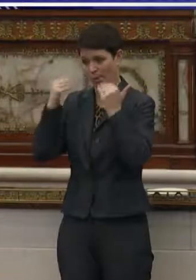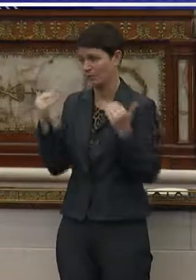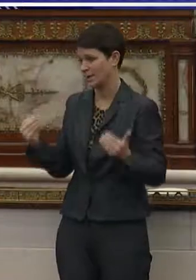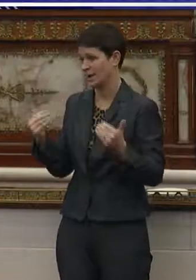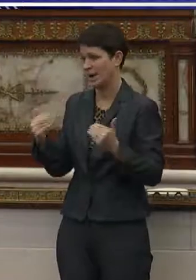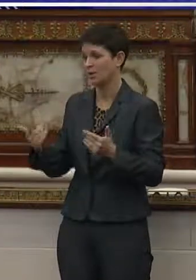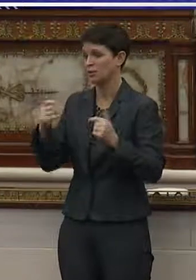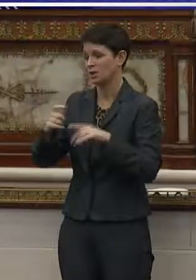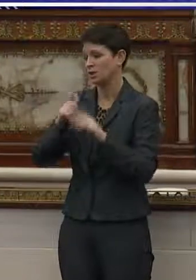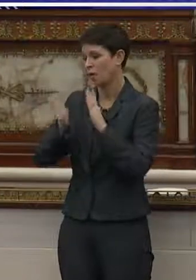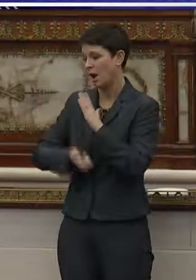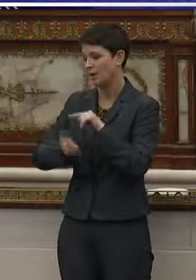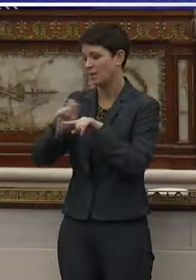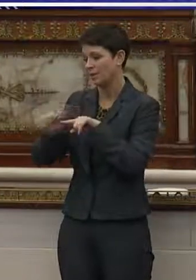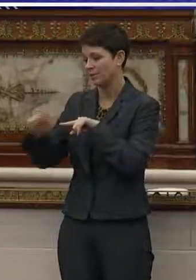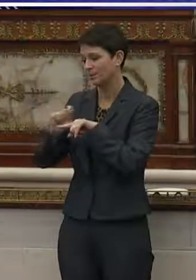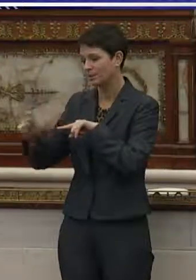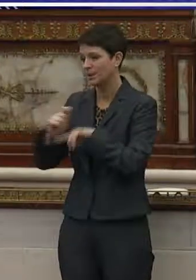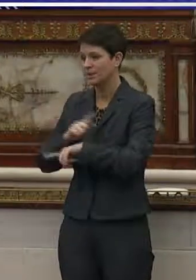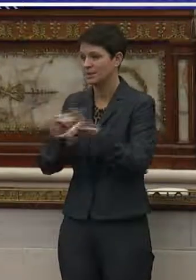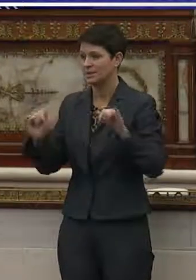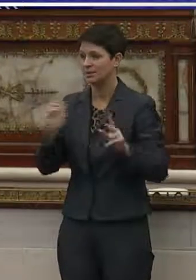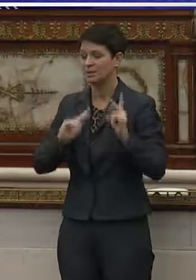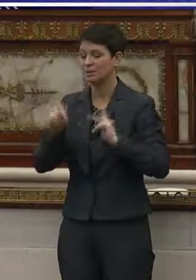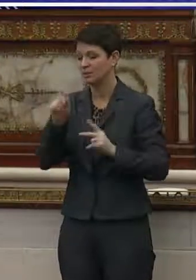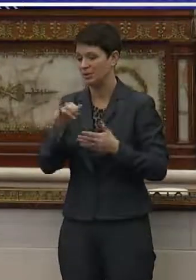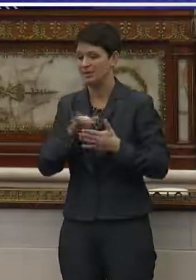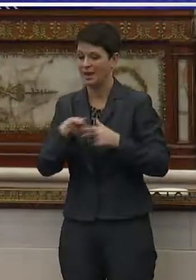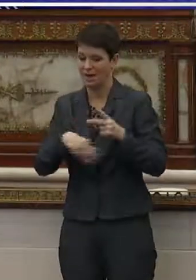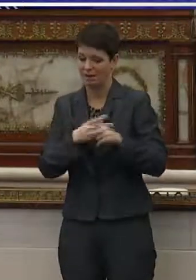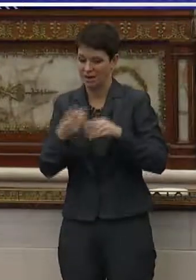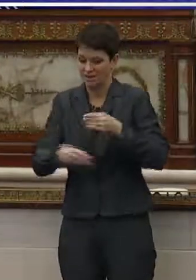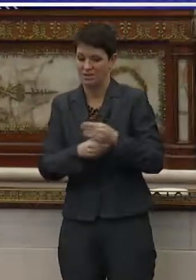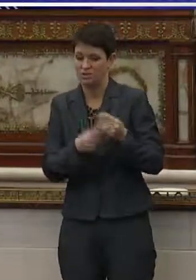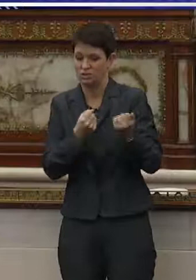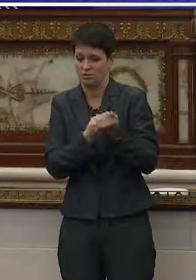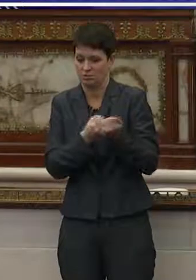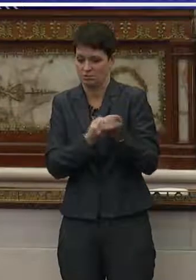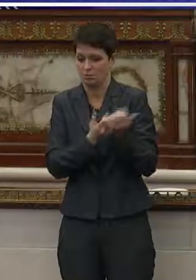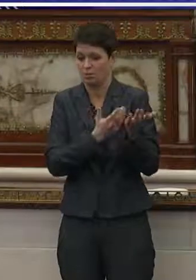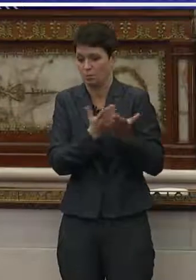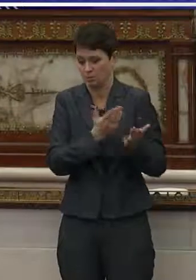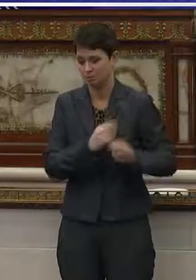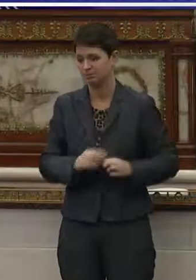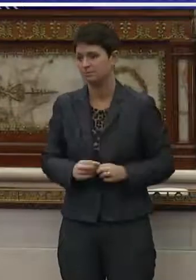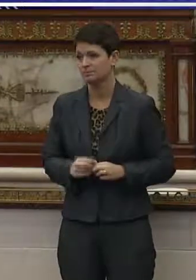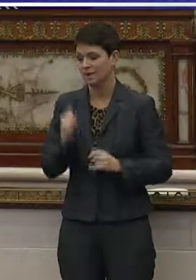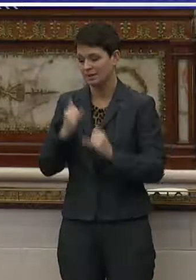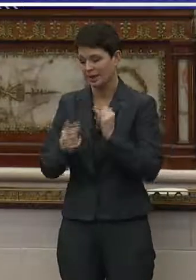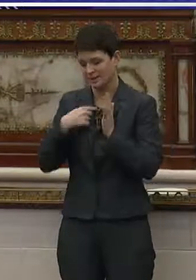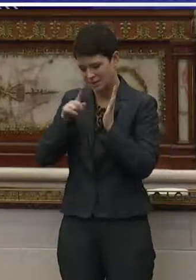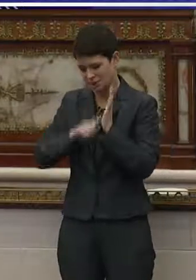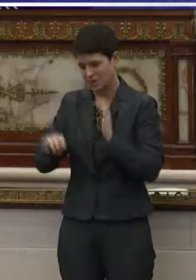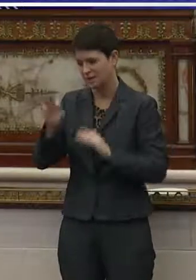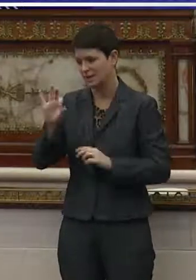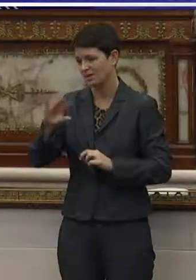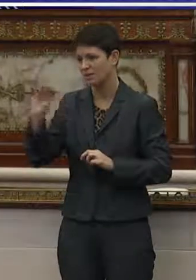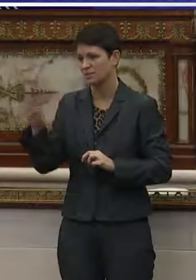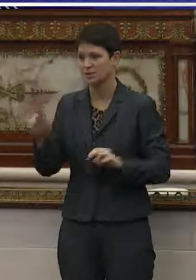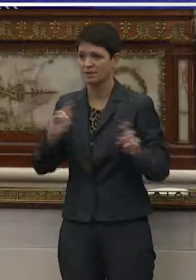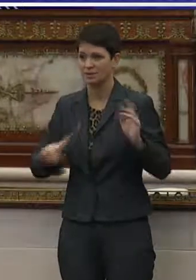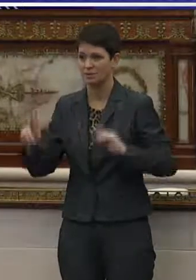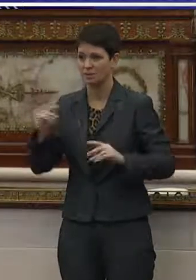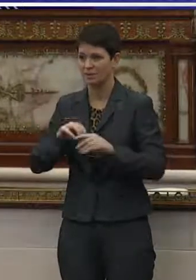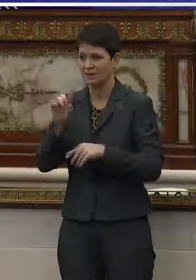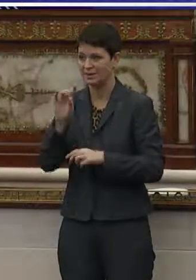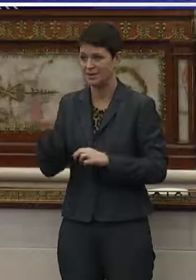much automated as possible while recognizing that some people do need that kind of additional services. Last I checked, I think about 95% of the people